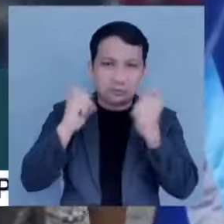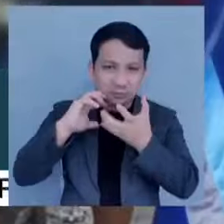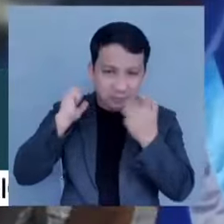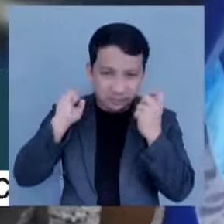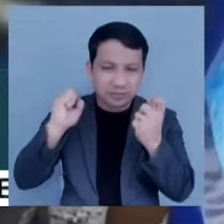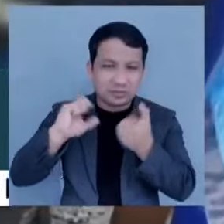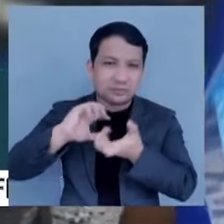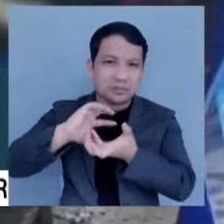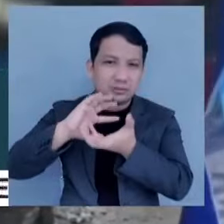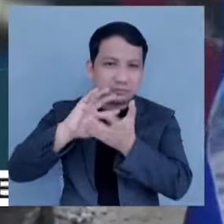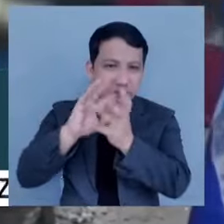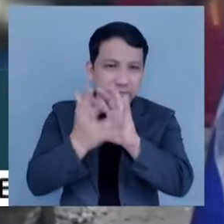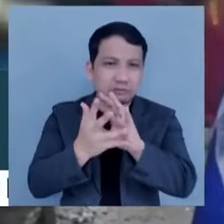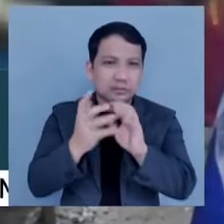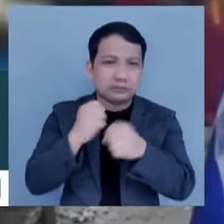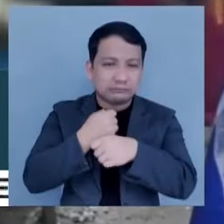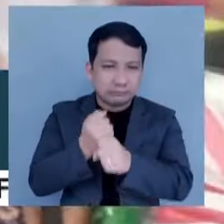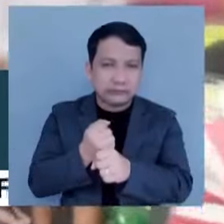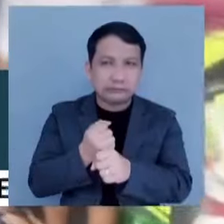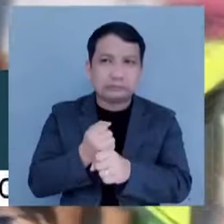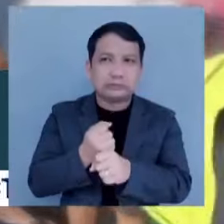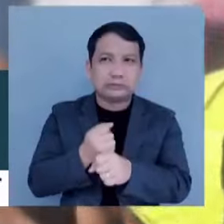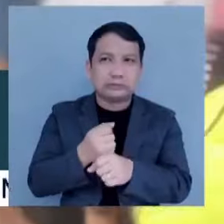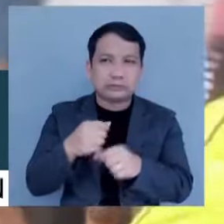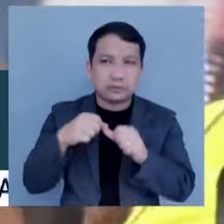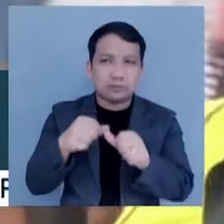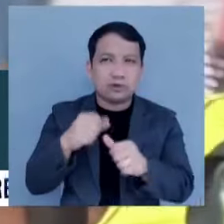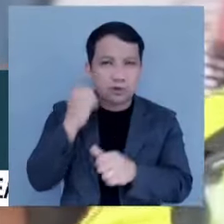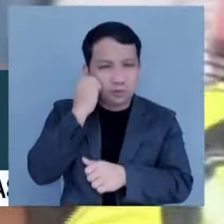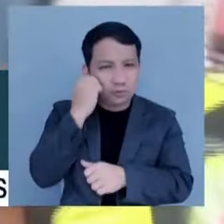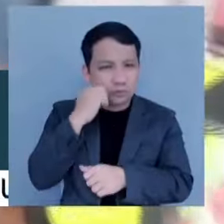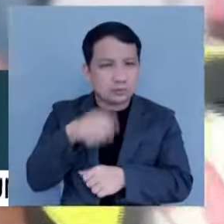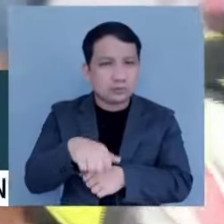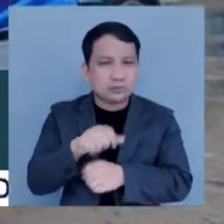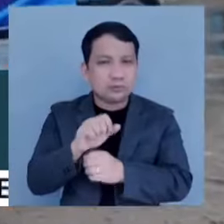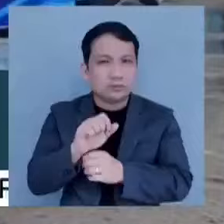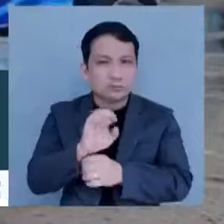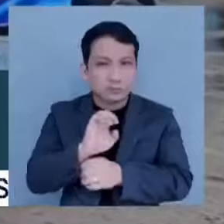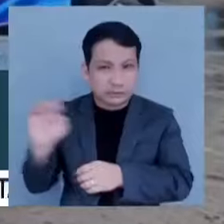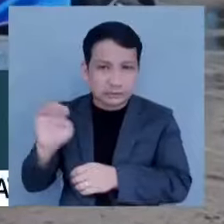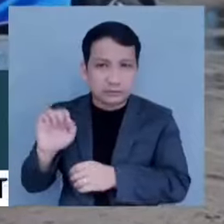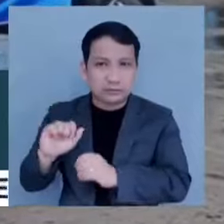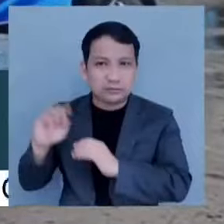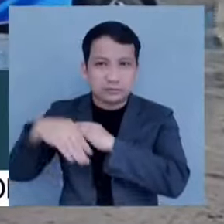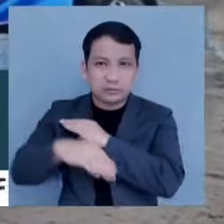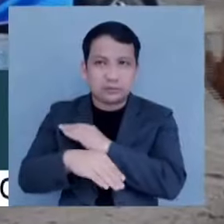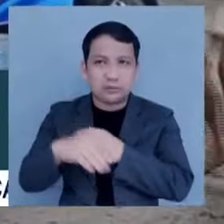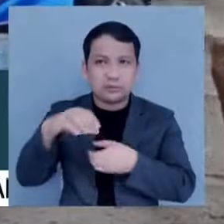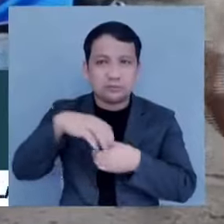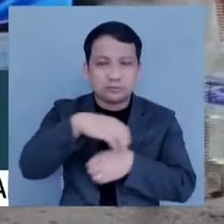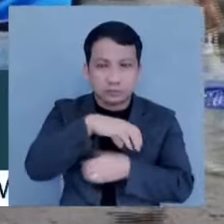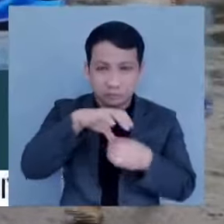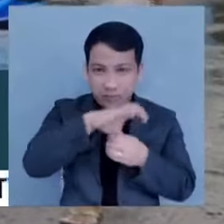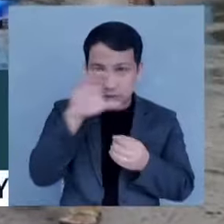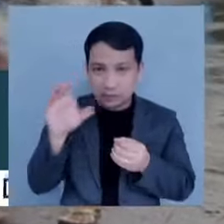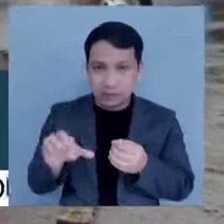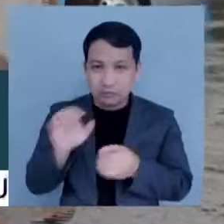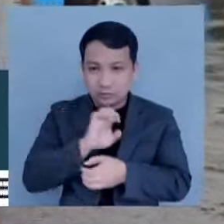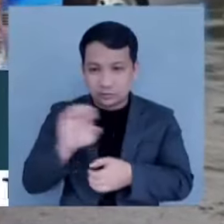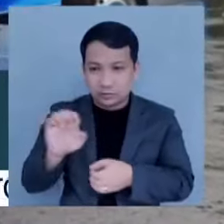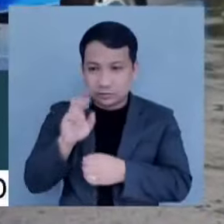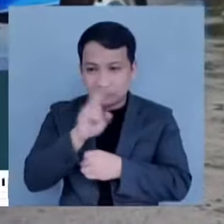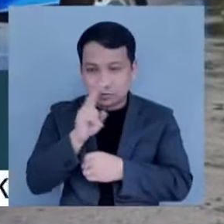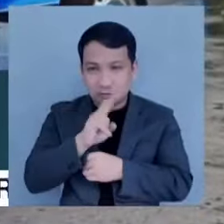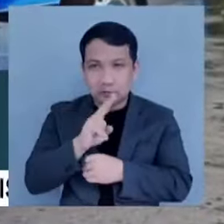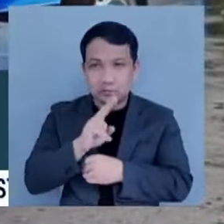path seems to be consistent. It's always our eastern seaboard, from Caraga to eastern Visayas to Bicol, all the way to Region